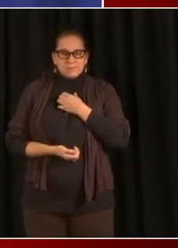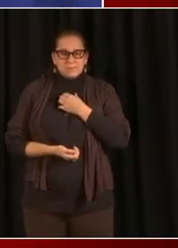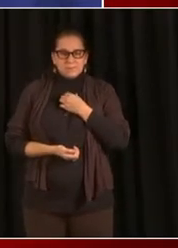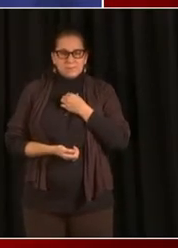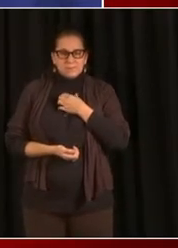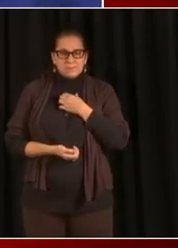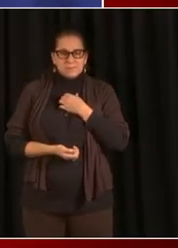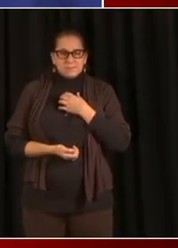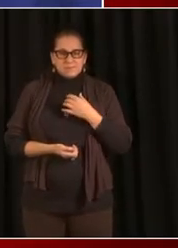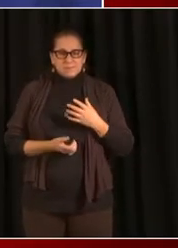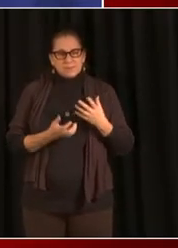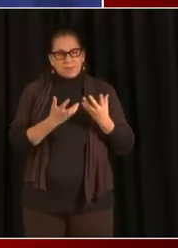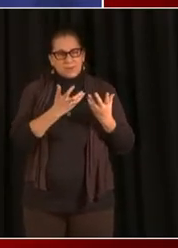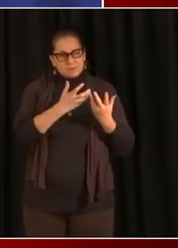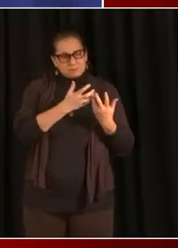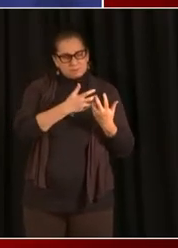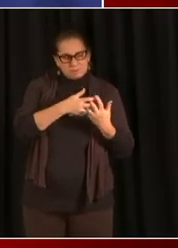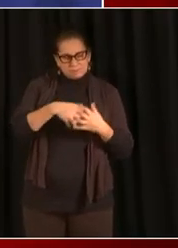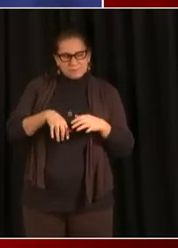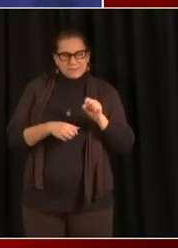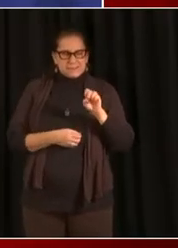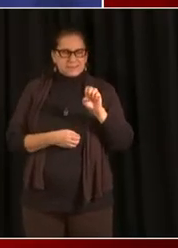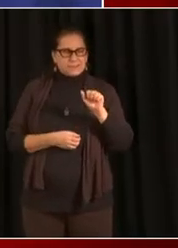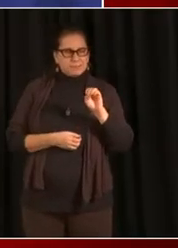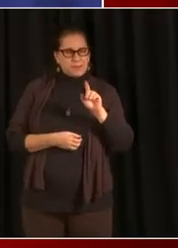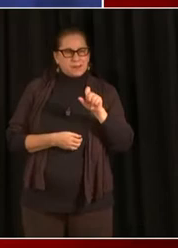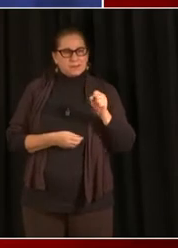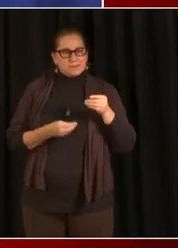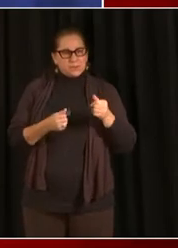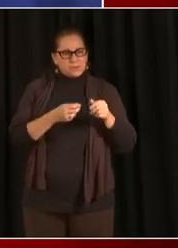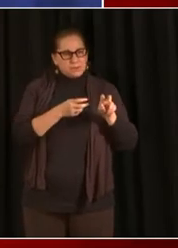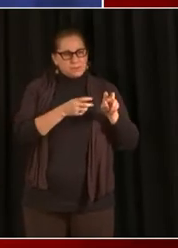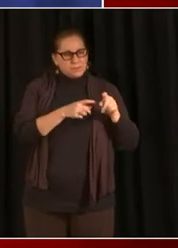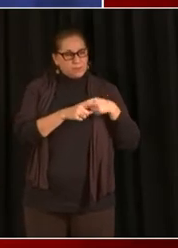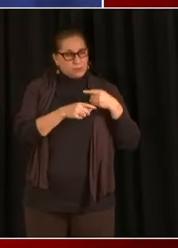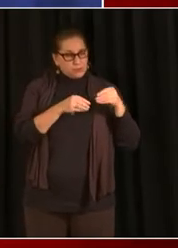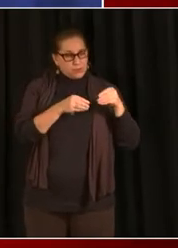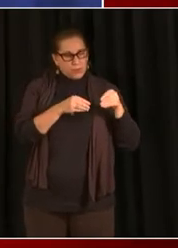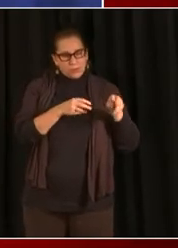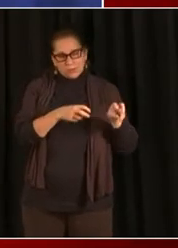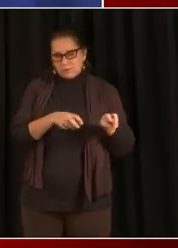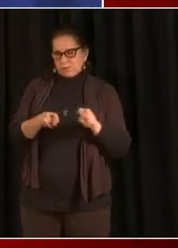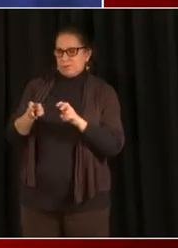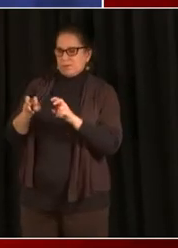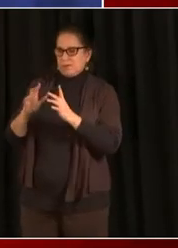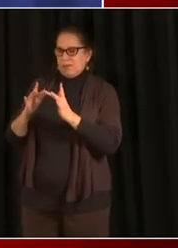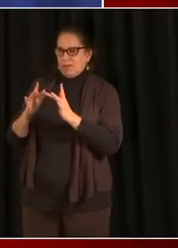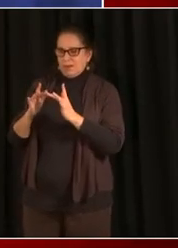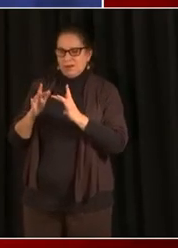seamless transaction for the consumer themselves. How are we meeting their needs, which right now primary needs are value,